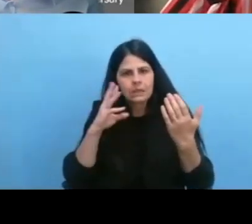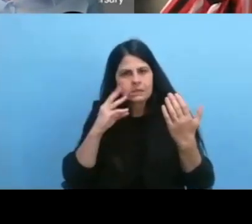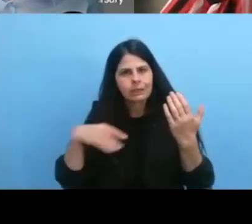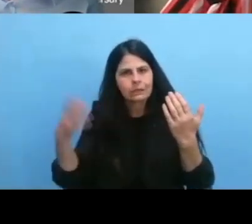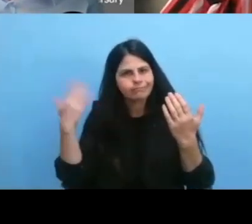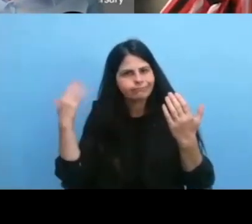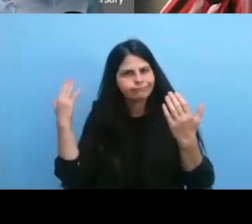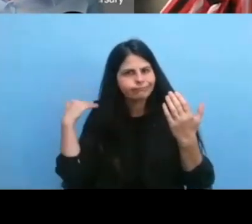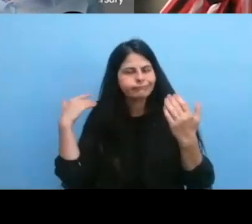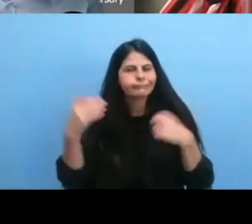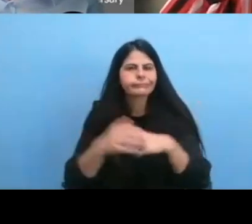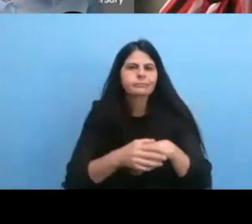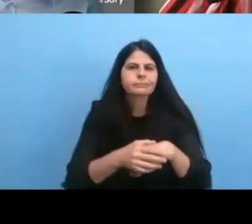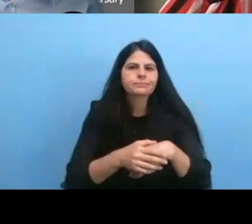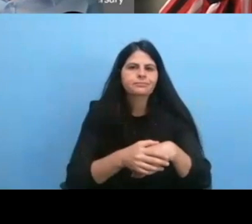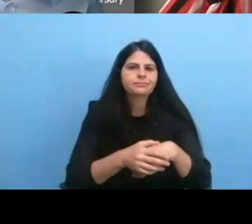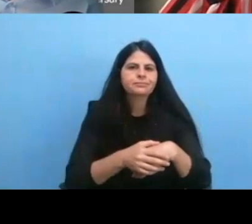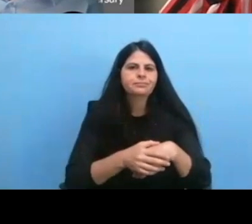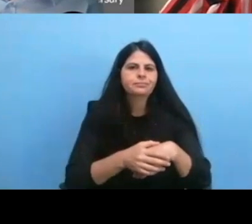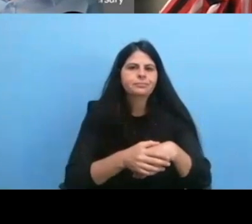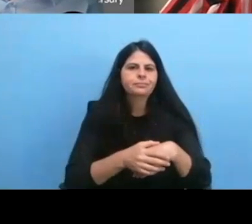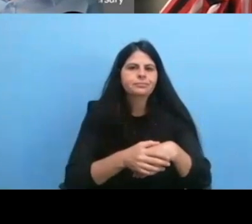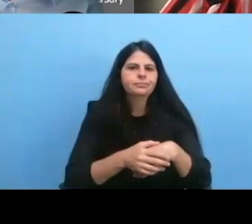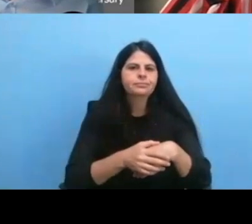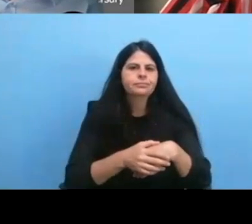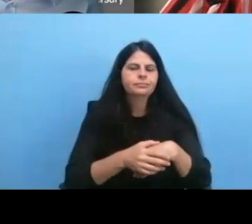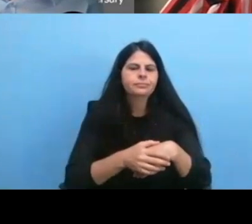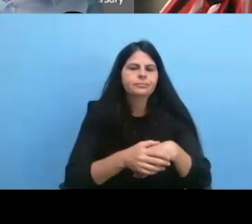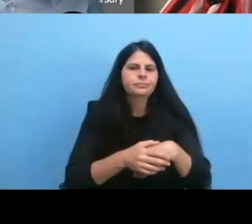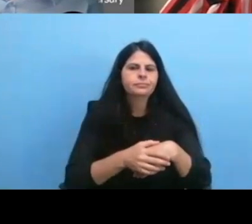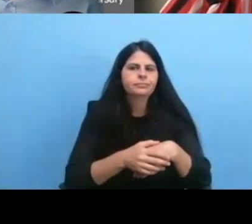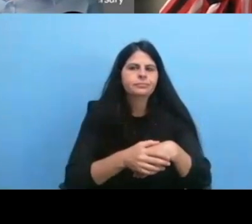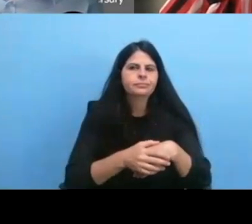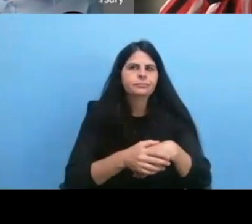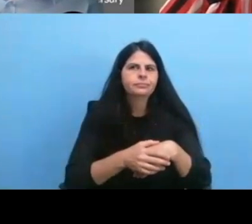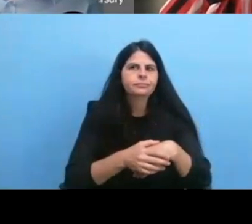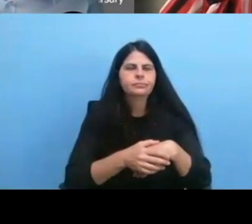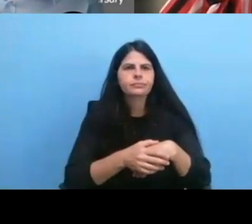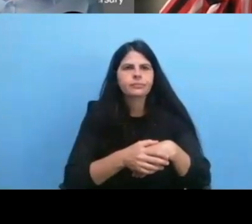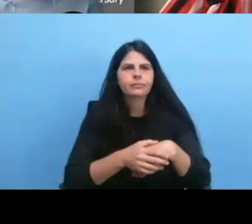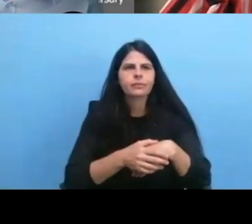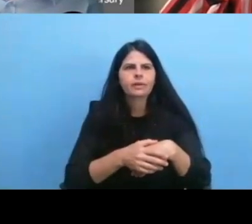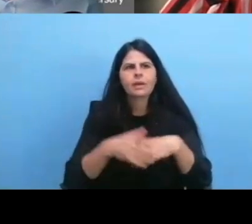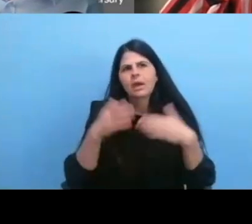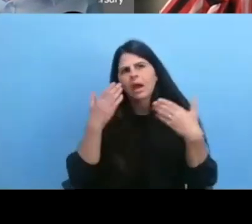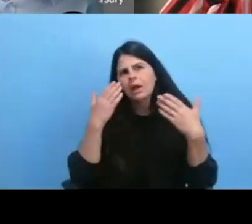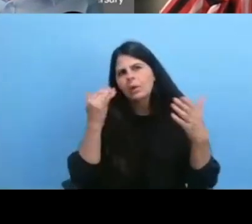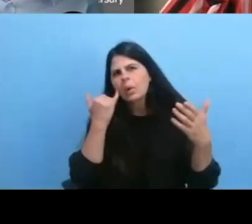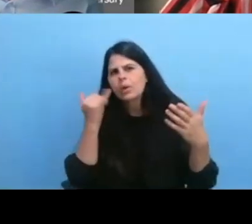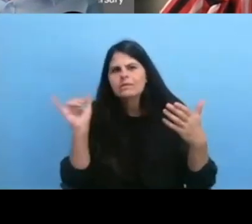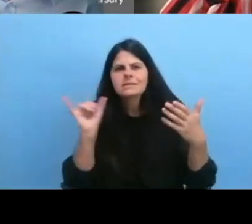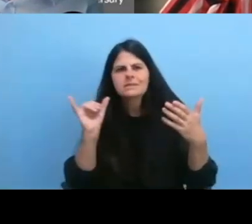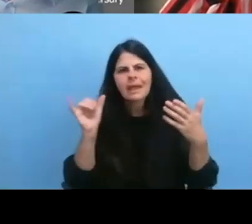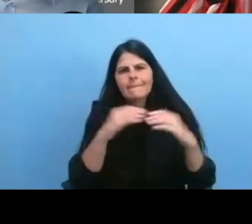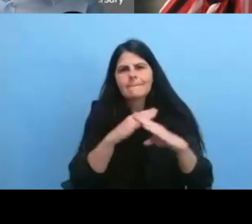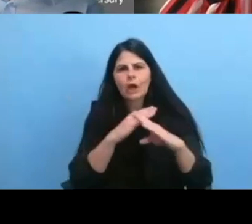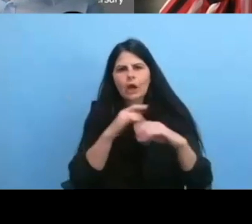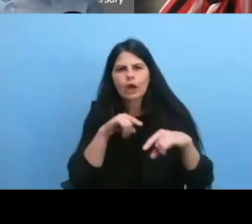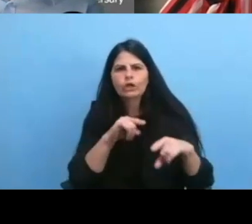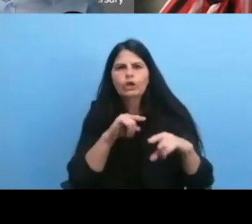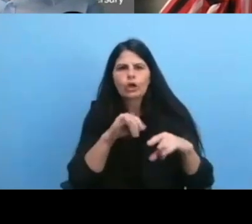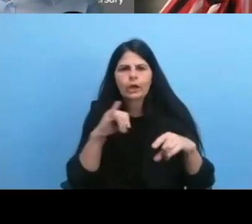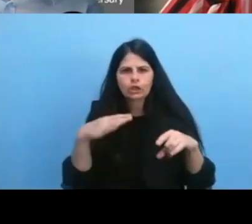And I don't know if that same kind of barrier ever was a problem when I was on the job market or when I was applying for